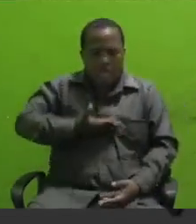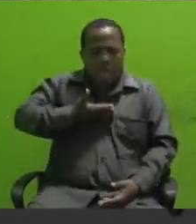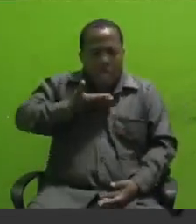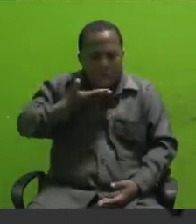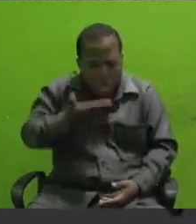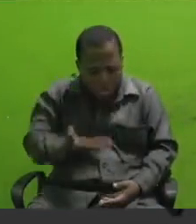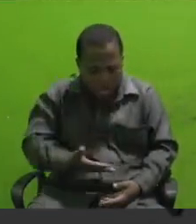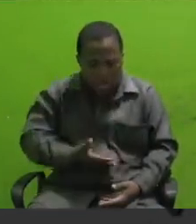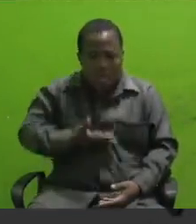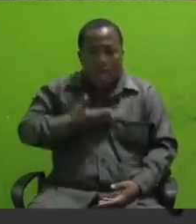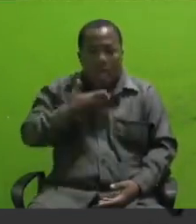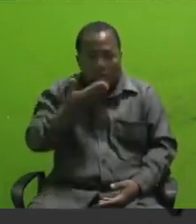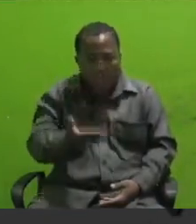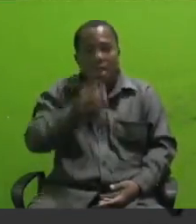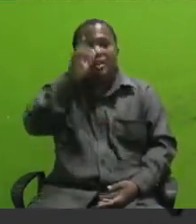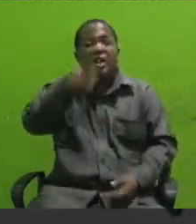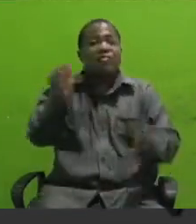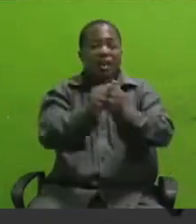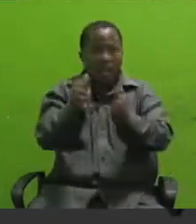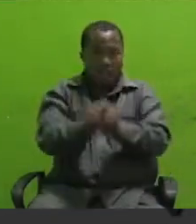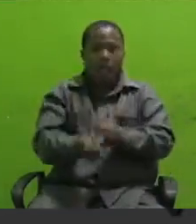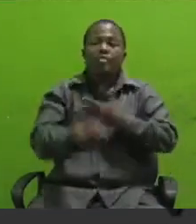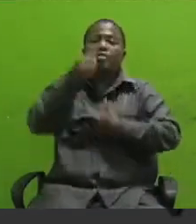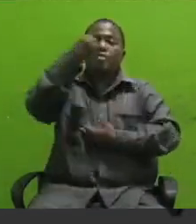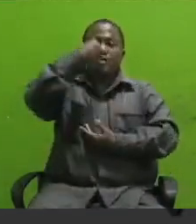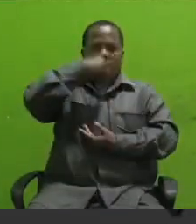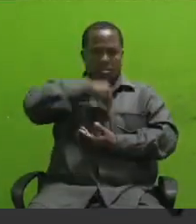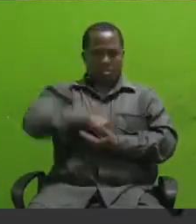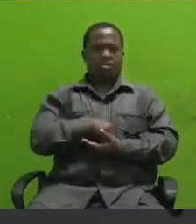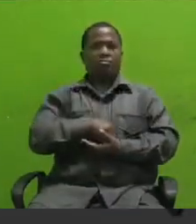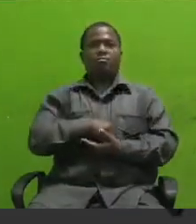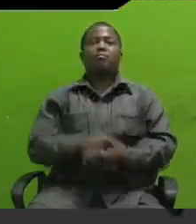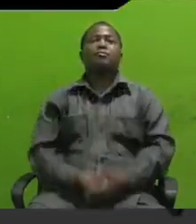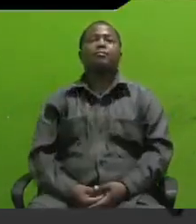if the substance is accidentally swallowed.